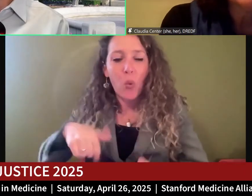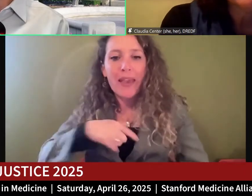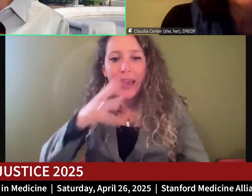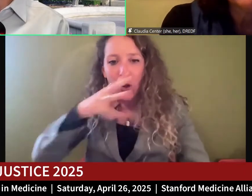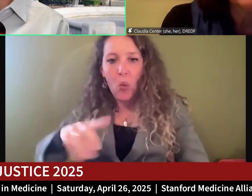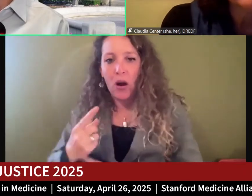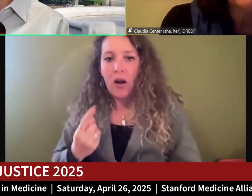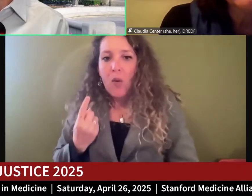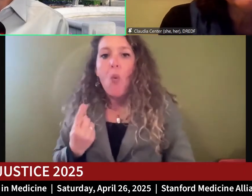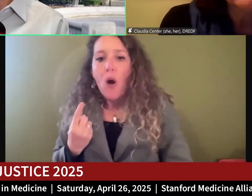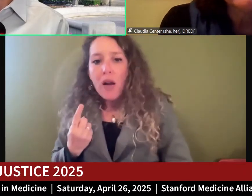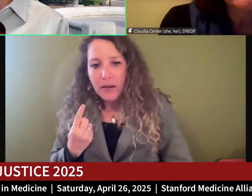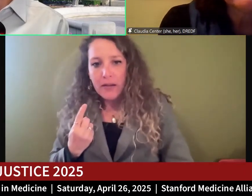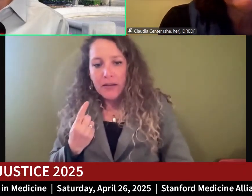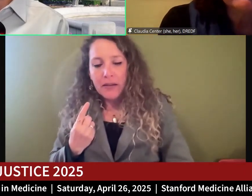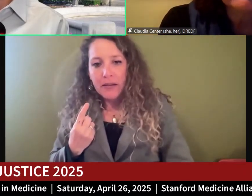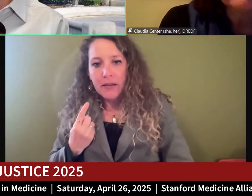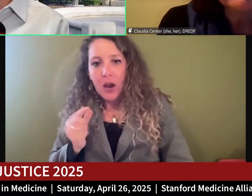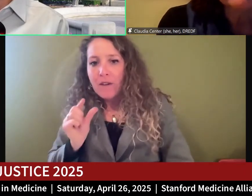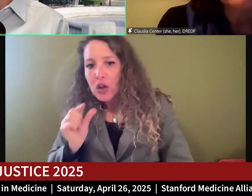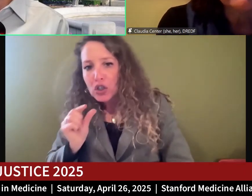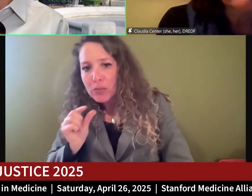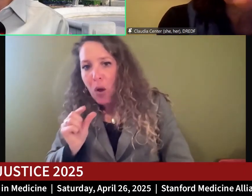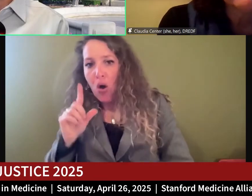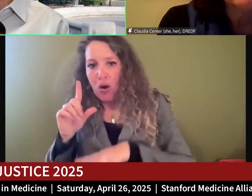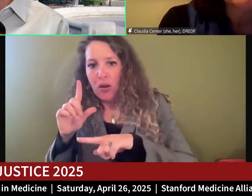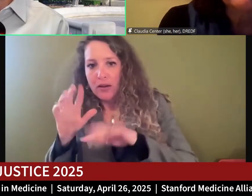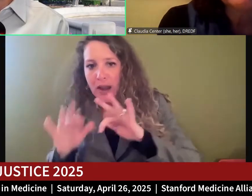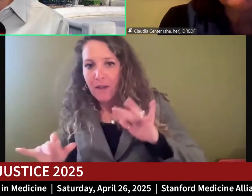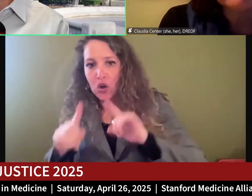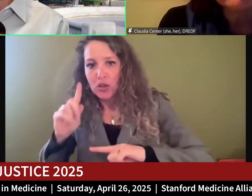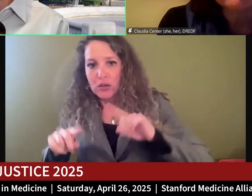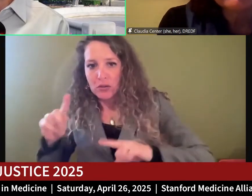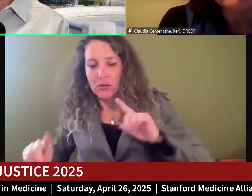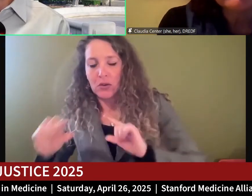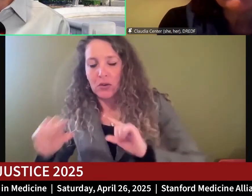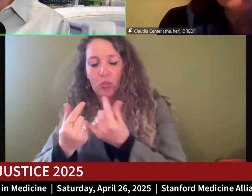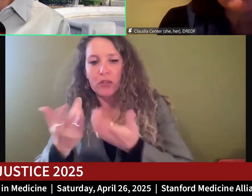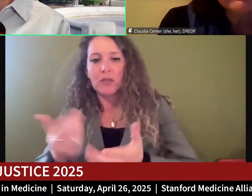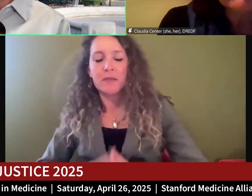even one of the small diverse groups